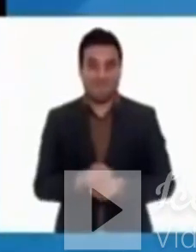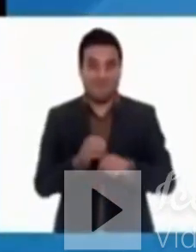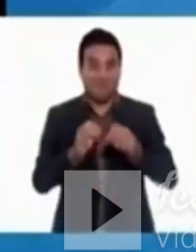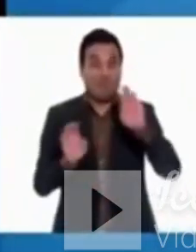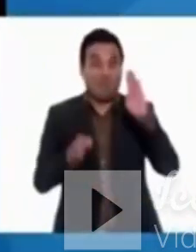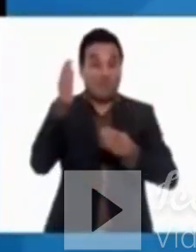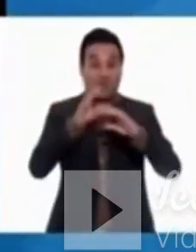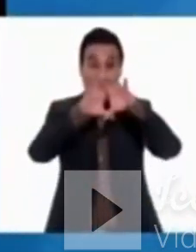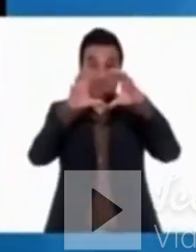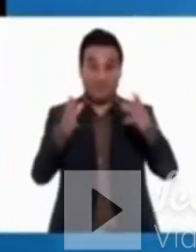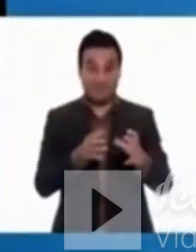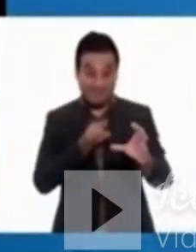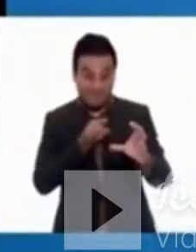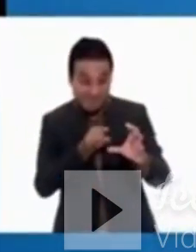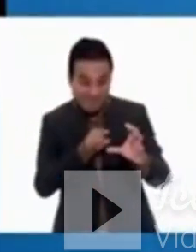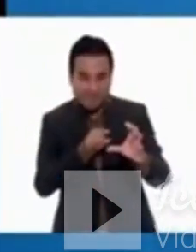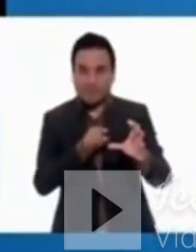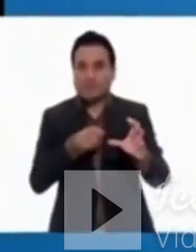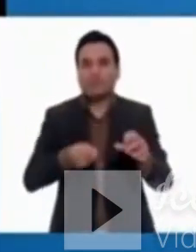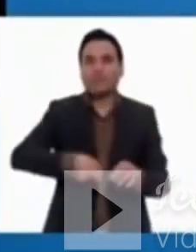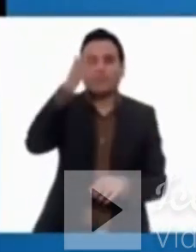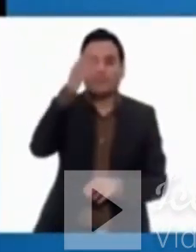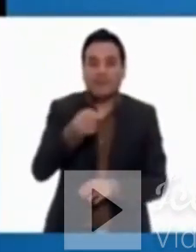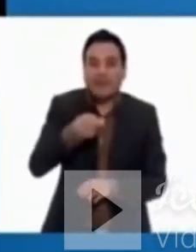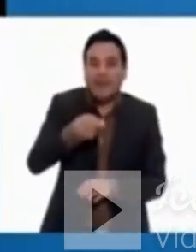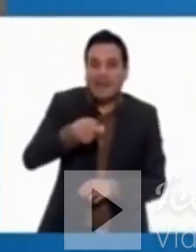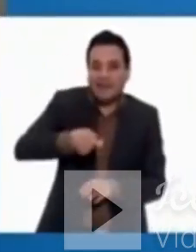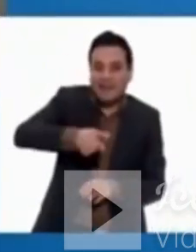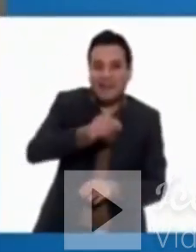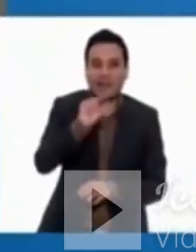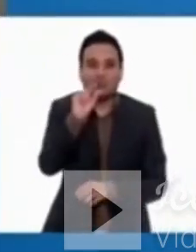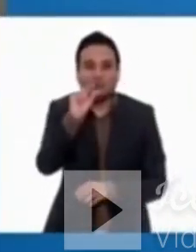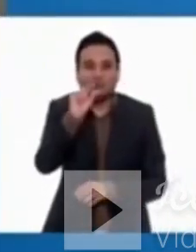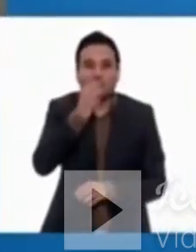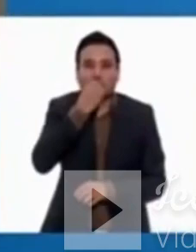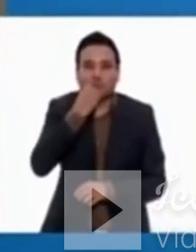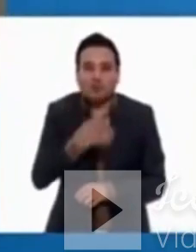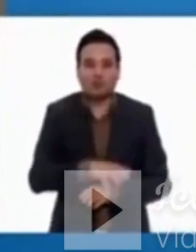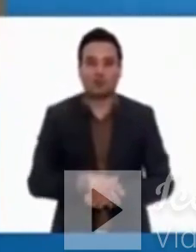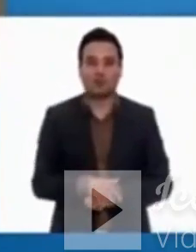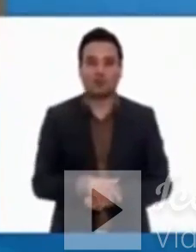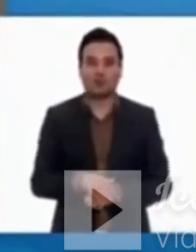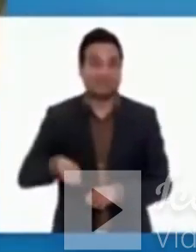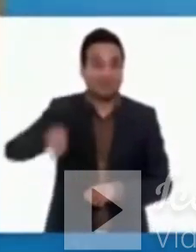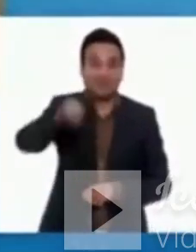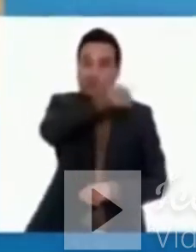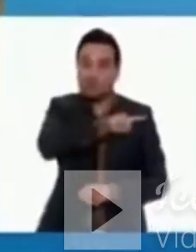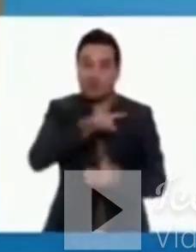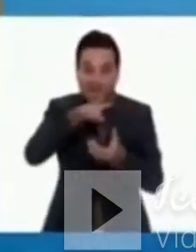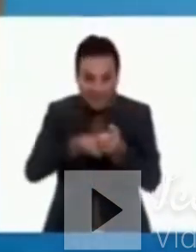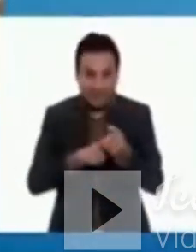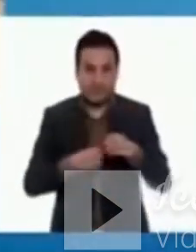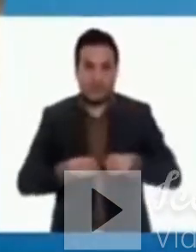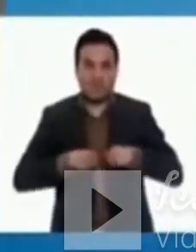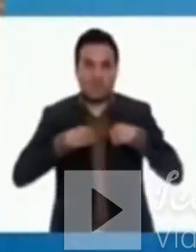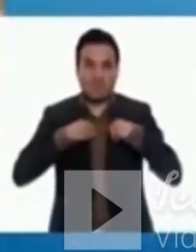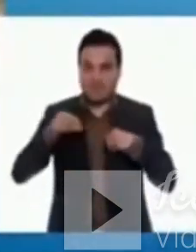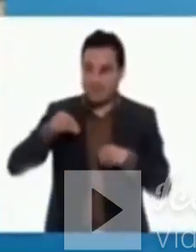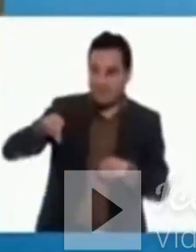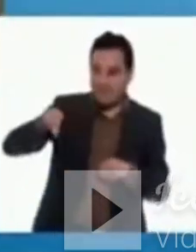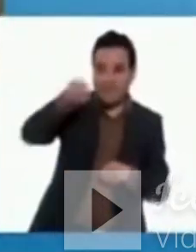nothing. When you sort of come face to face with that, it's staggering.